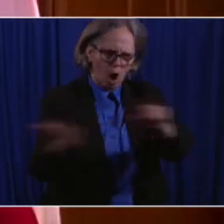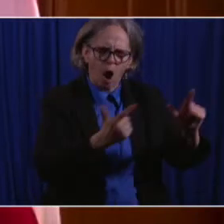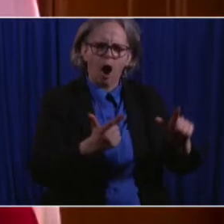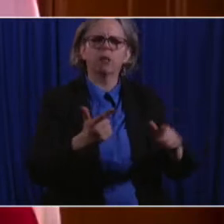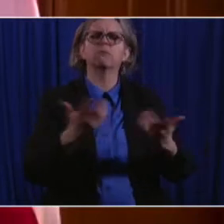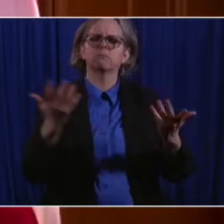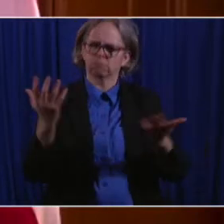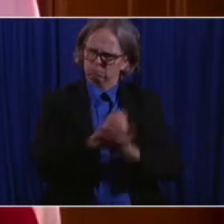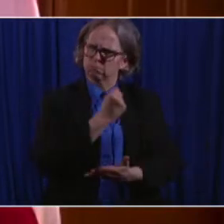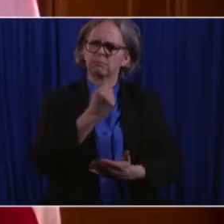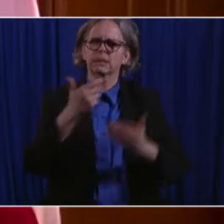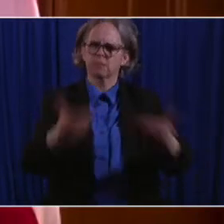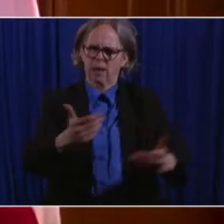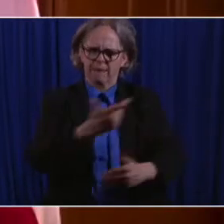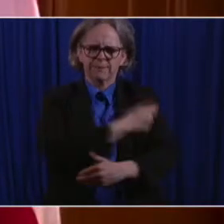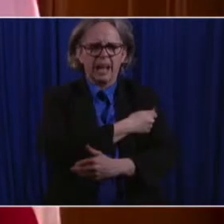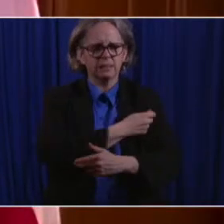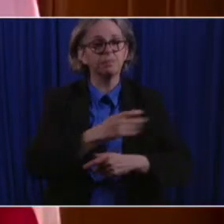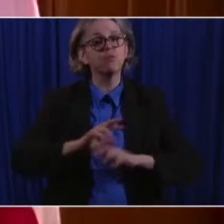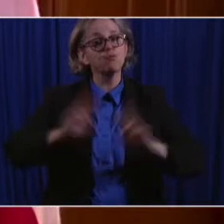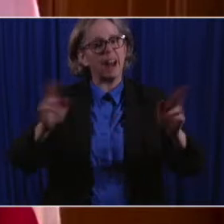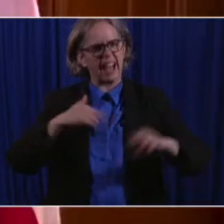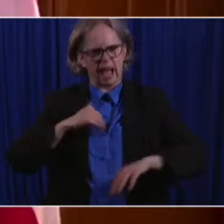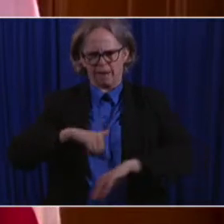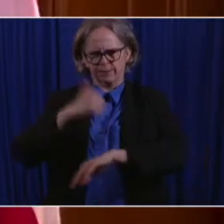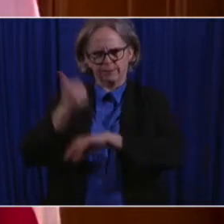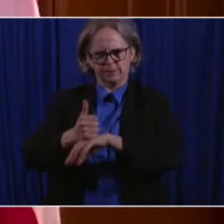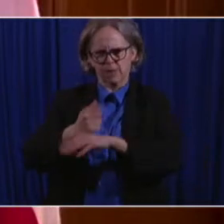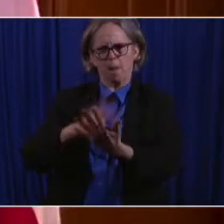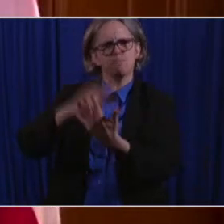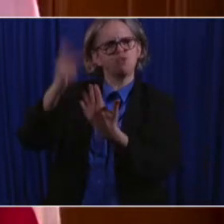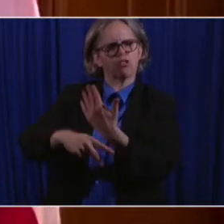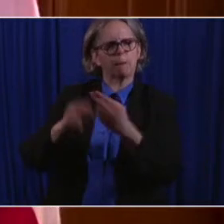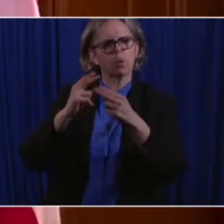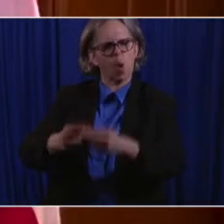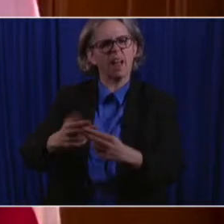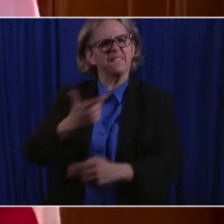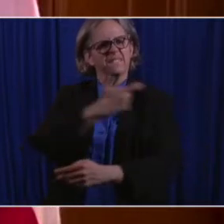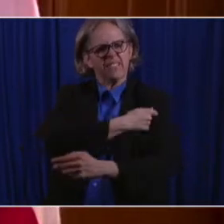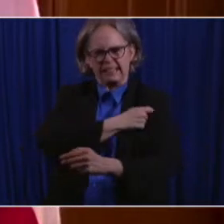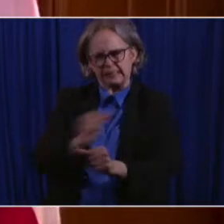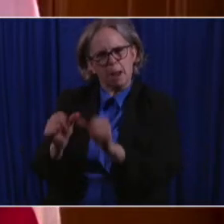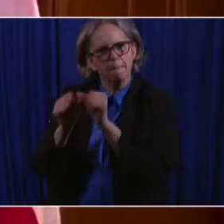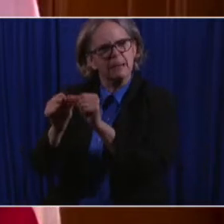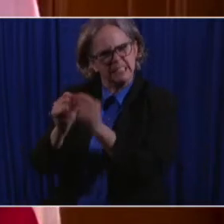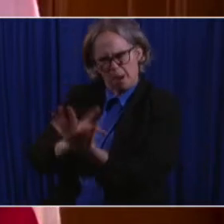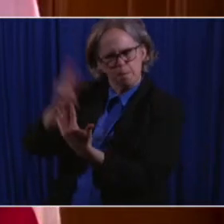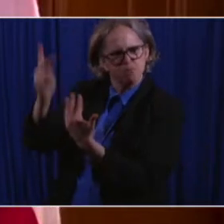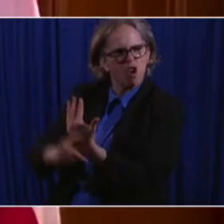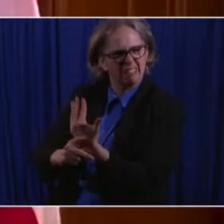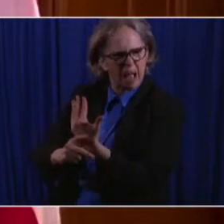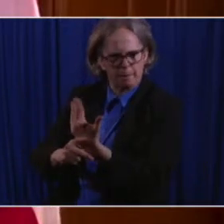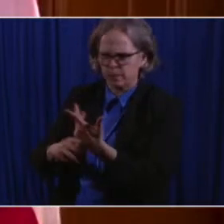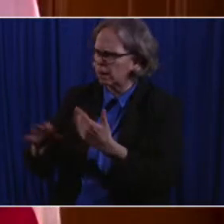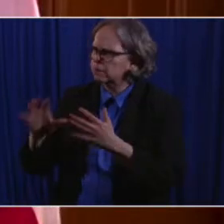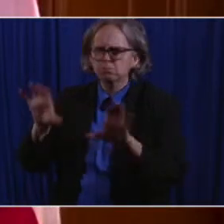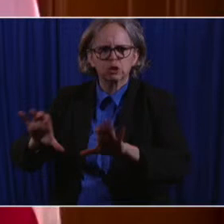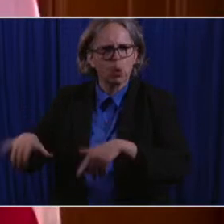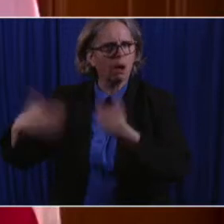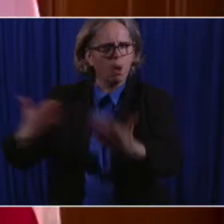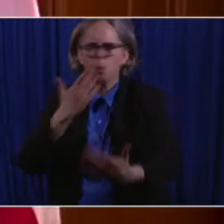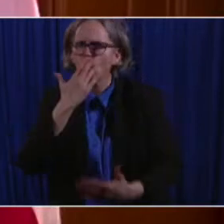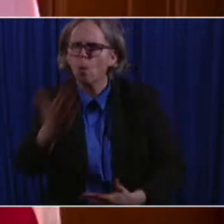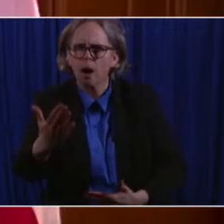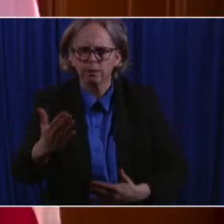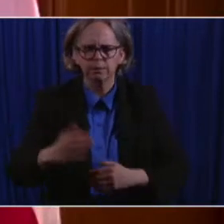a program that we call the Vaccine Maintenance Program. And it's working well. We're getting vaccines into nursing homes on a